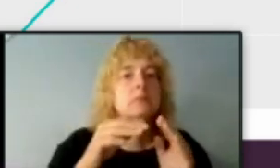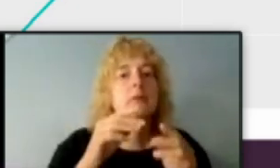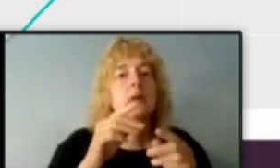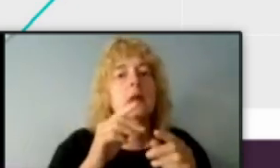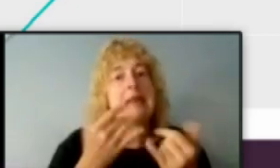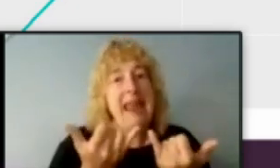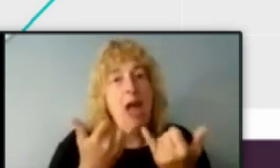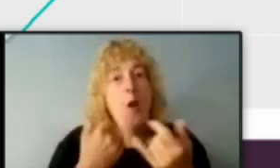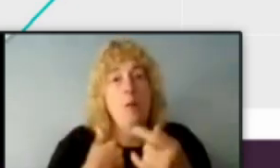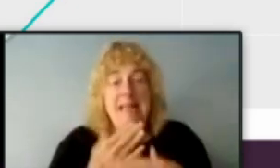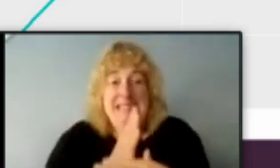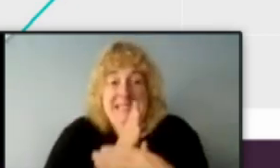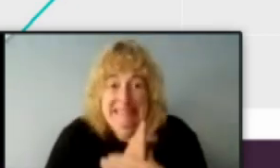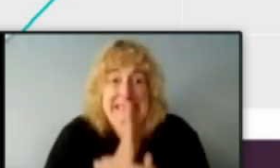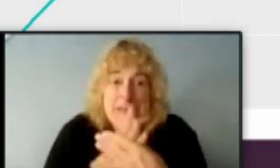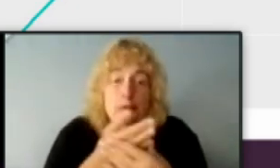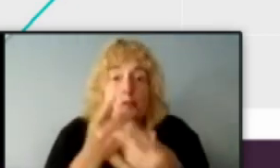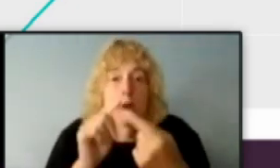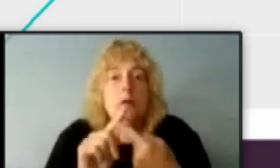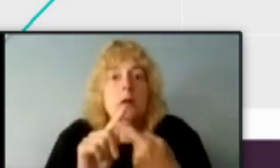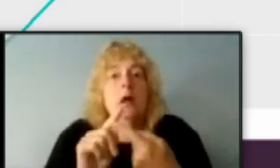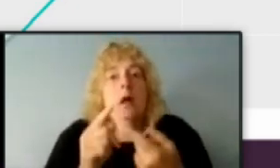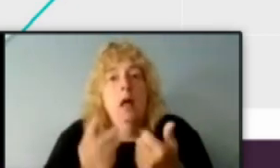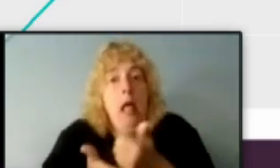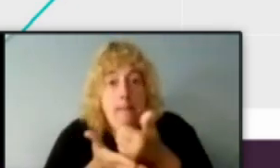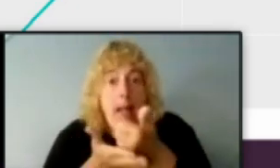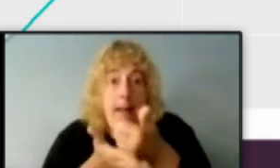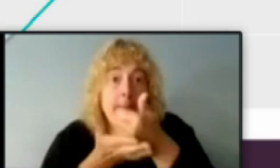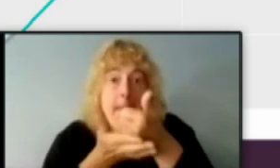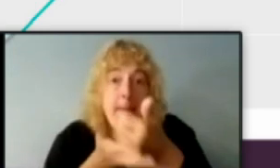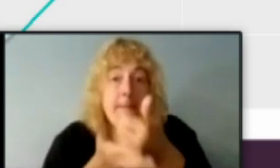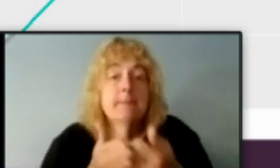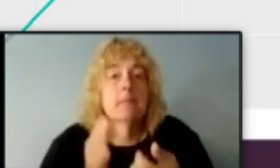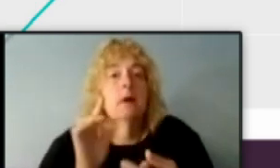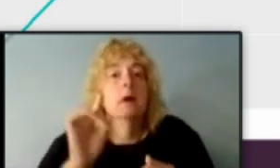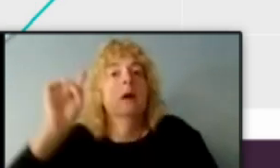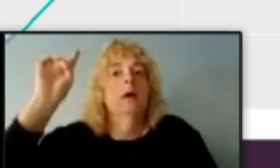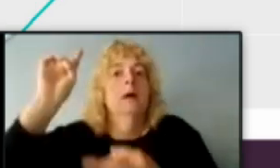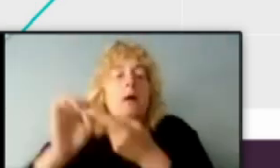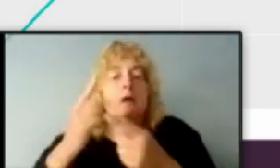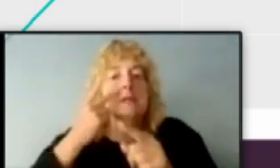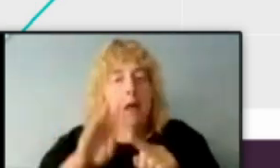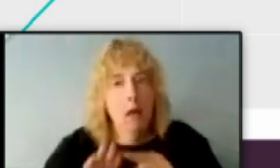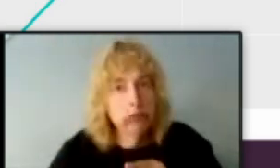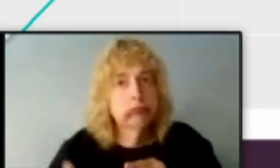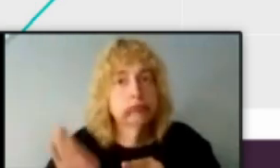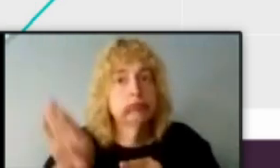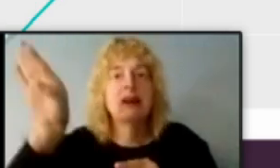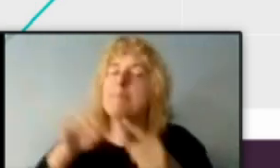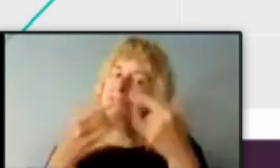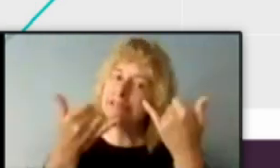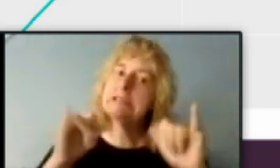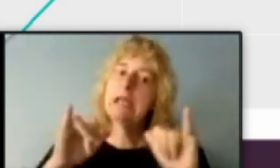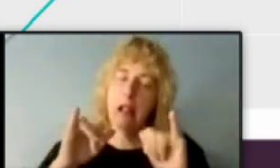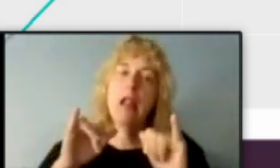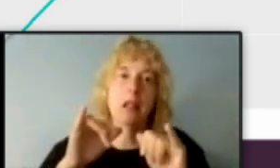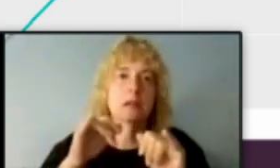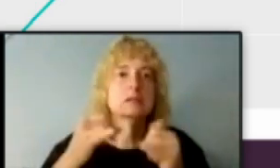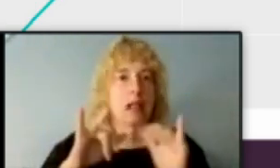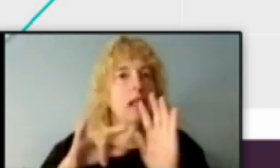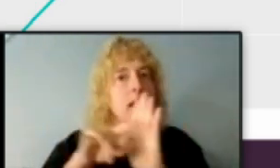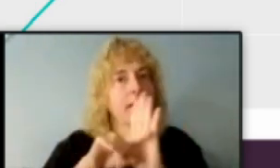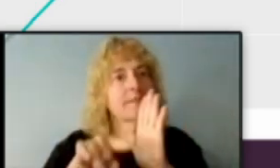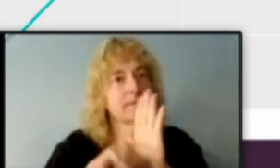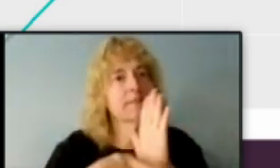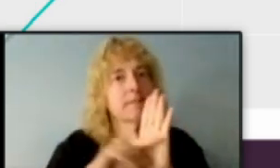negative impact. And then finally, looking at parenting, the same kind of pattern